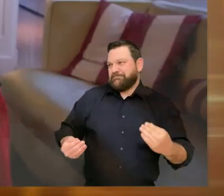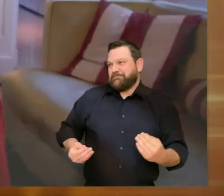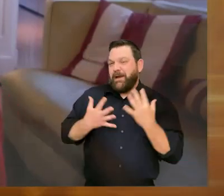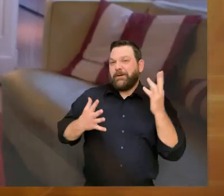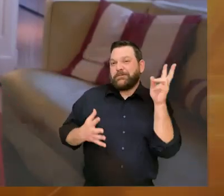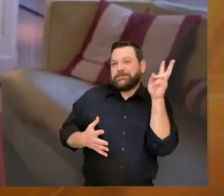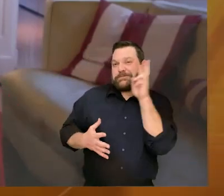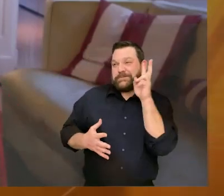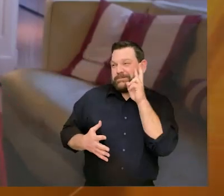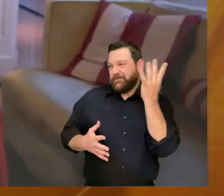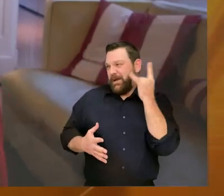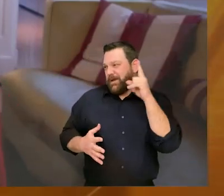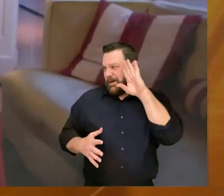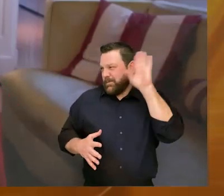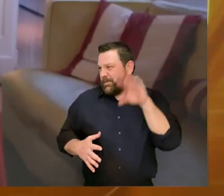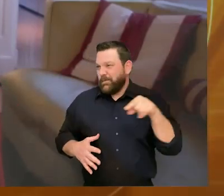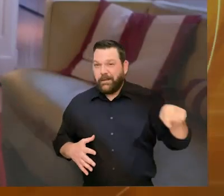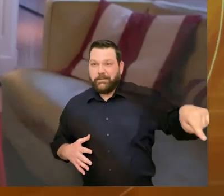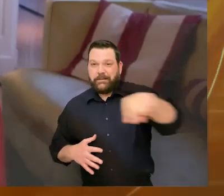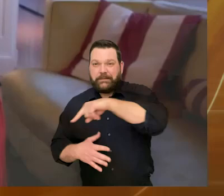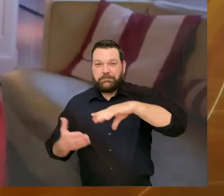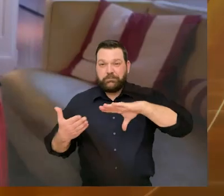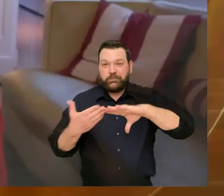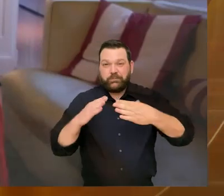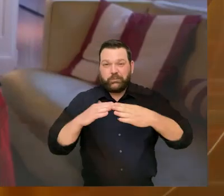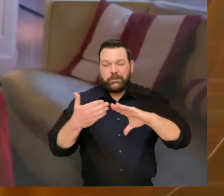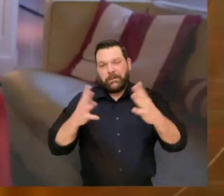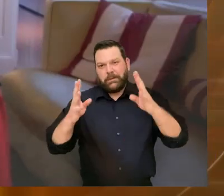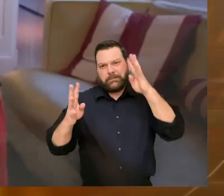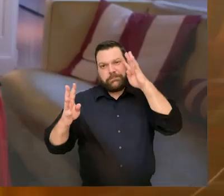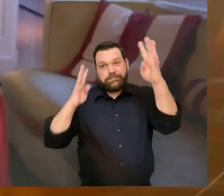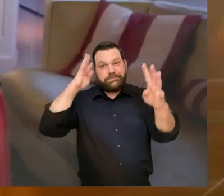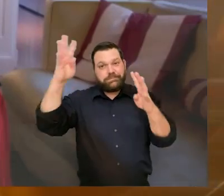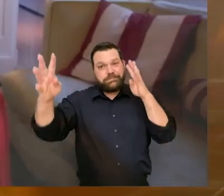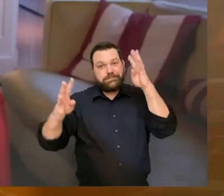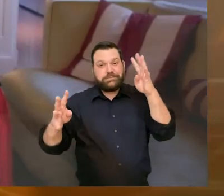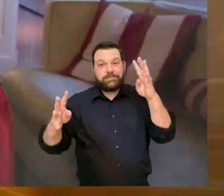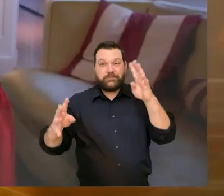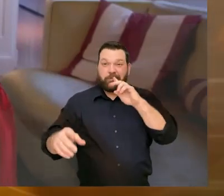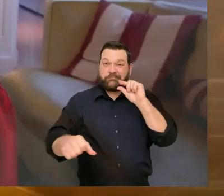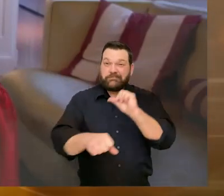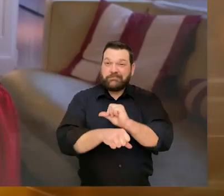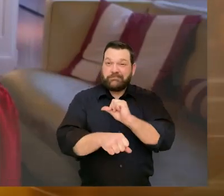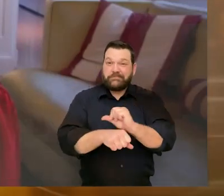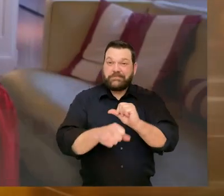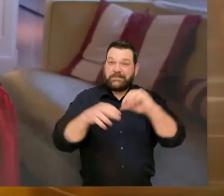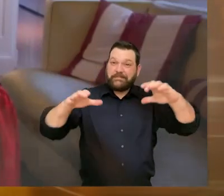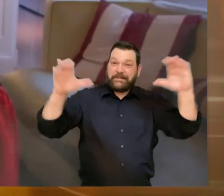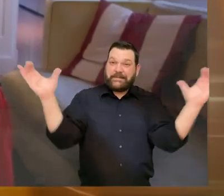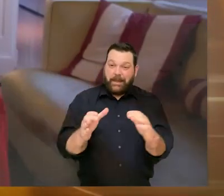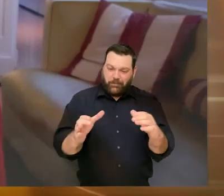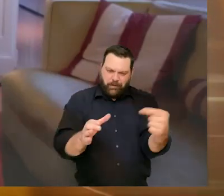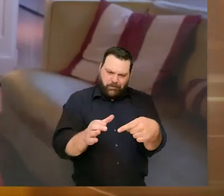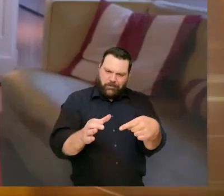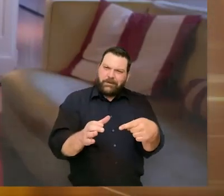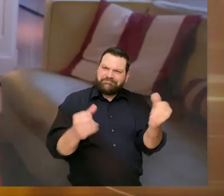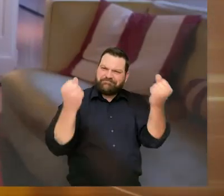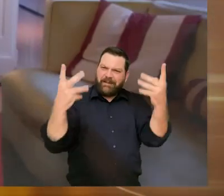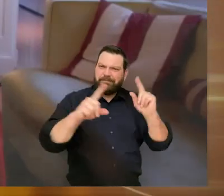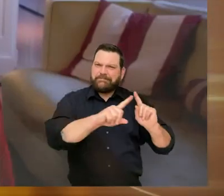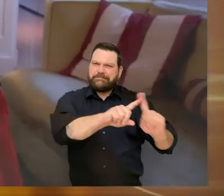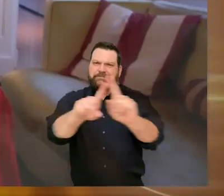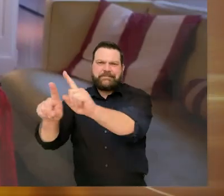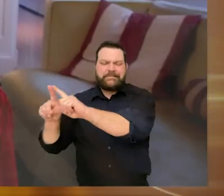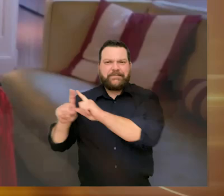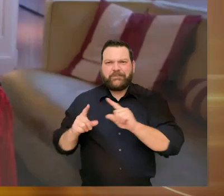And I can't wait to see what this incredibly creative community comes up with. There are many ways to come together. And so tonight, from our home to